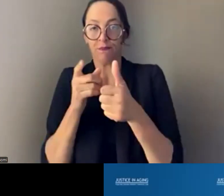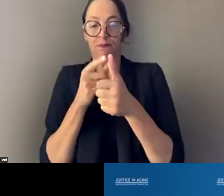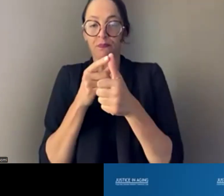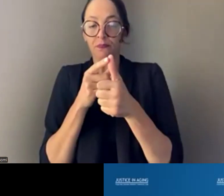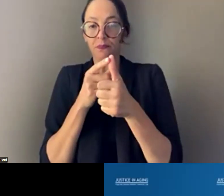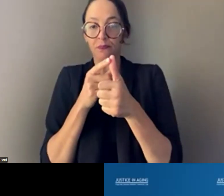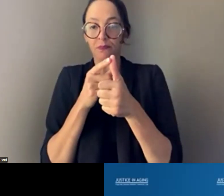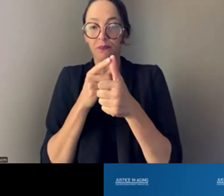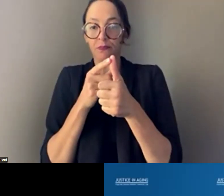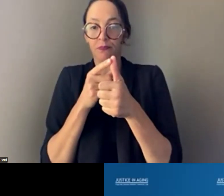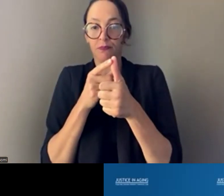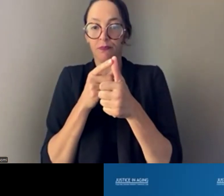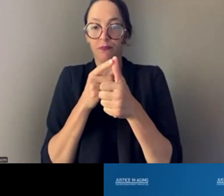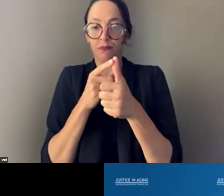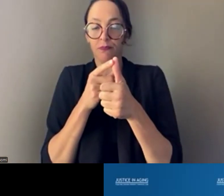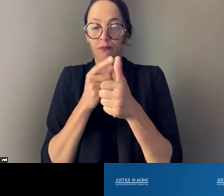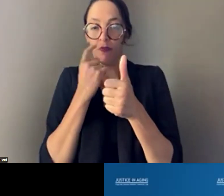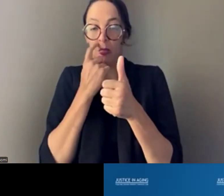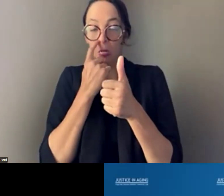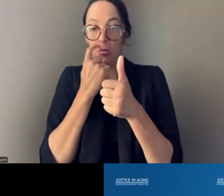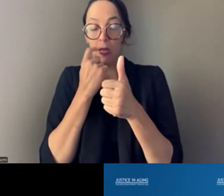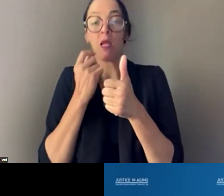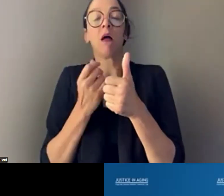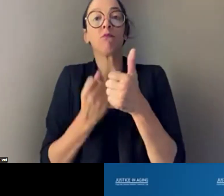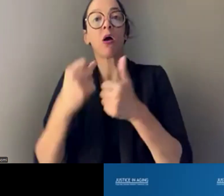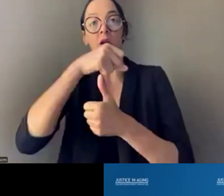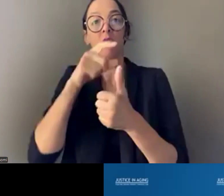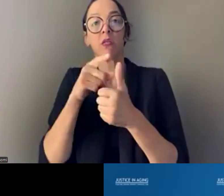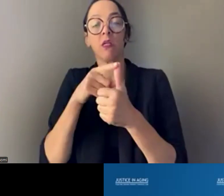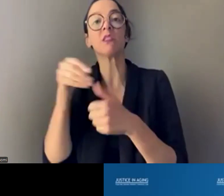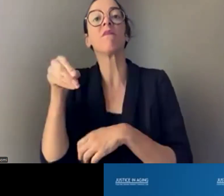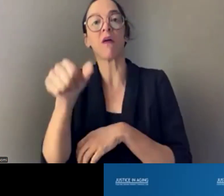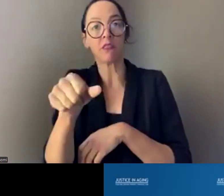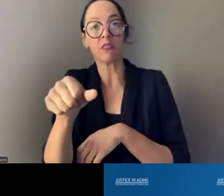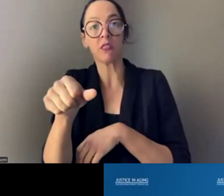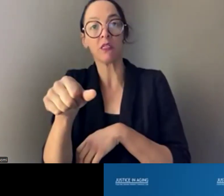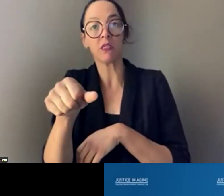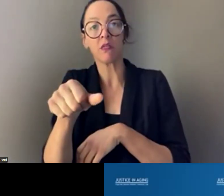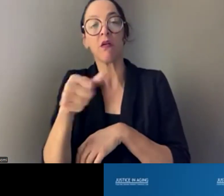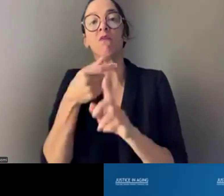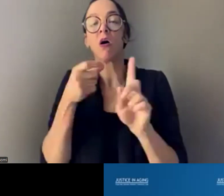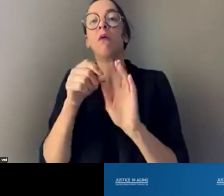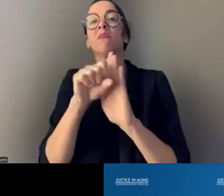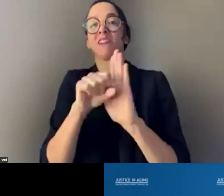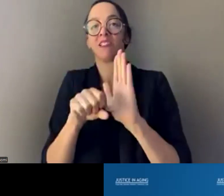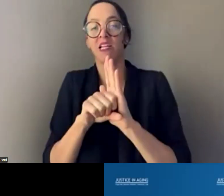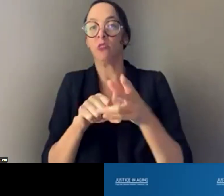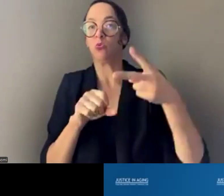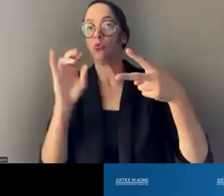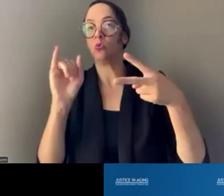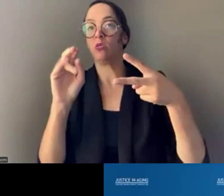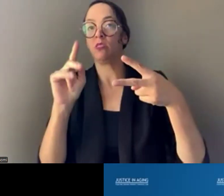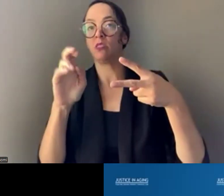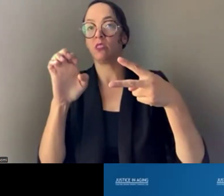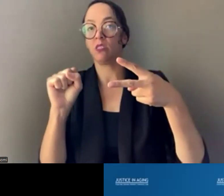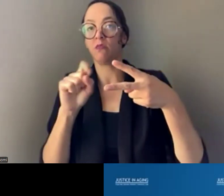ensure that the 2 state initiatives, Senate bills that Adina had mentioned, SB 1121 and SB 125,